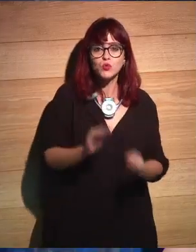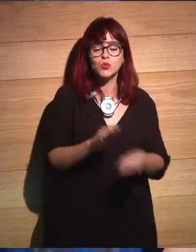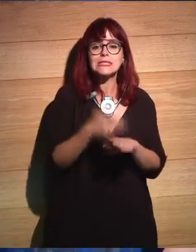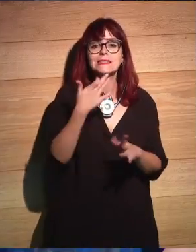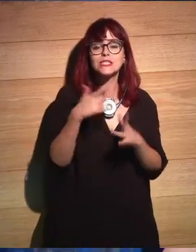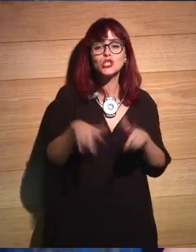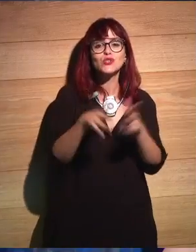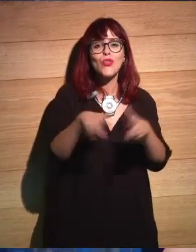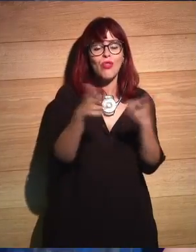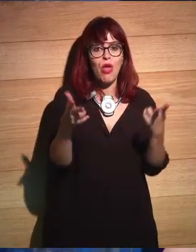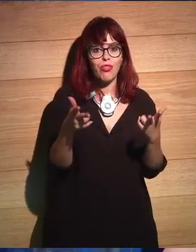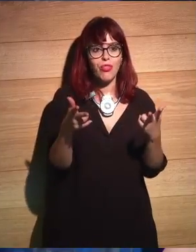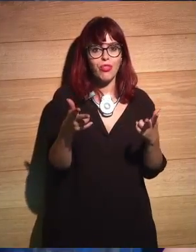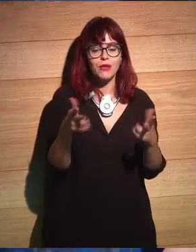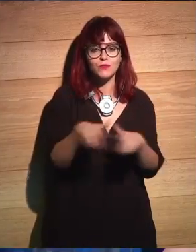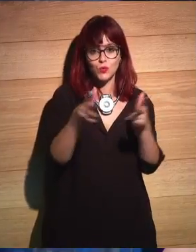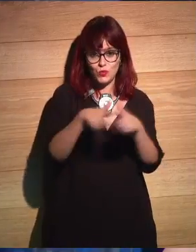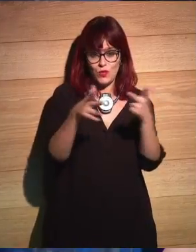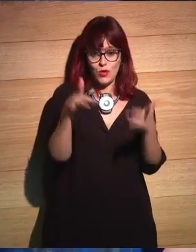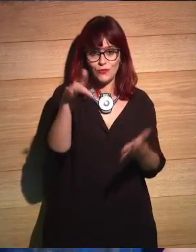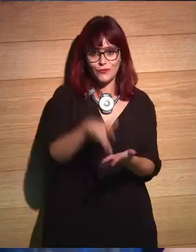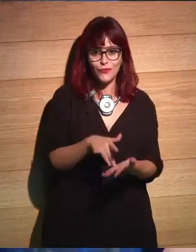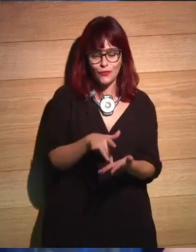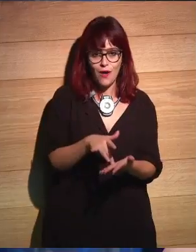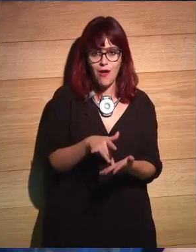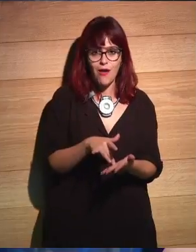a writer. If this writer is within a society